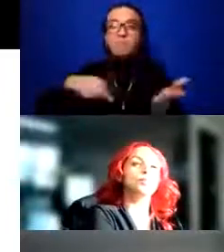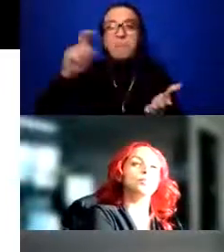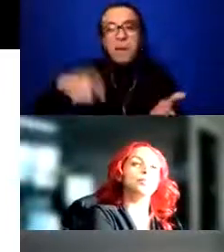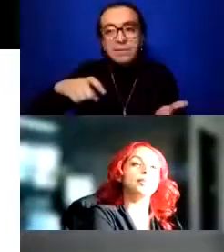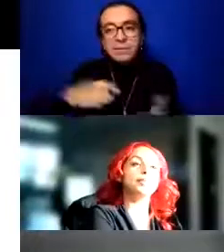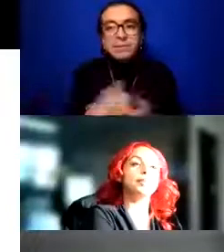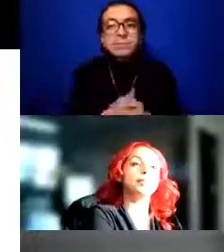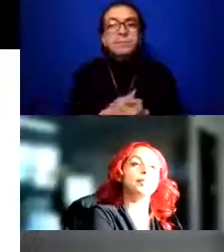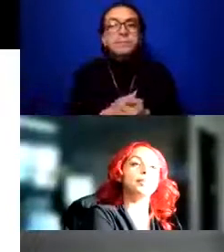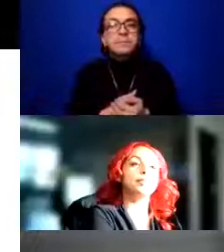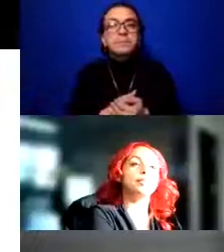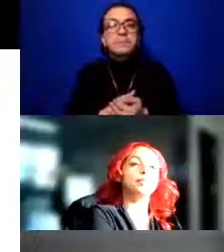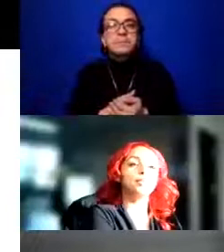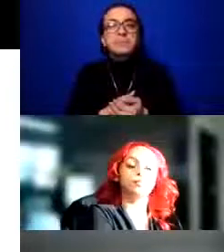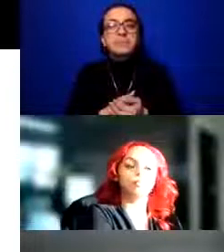So just the basic,